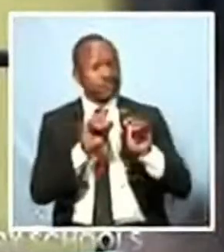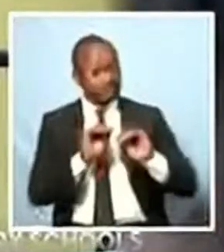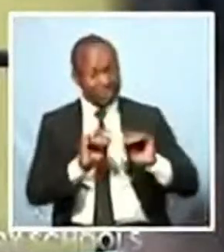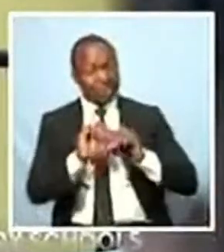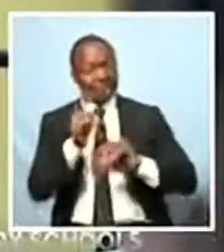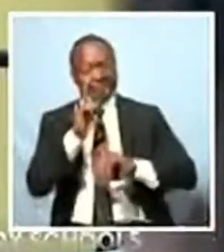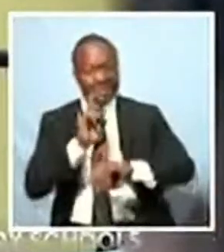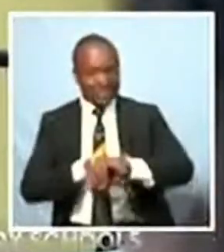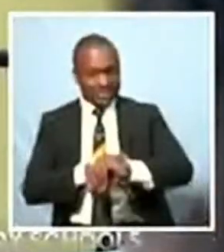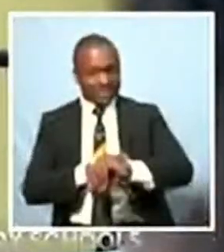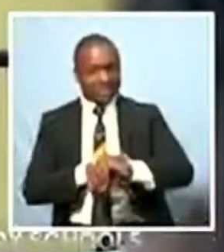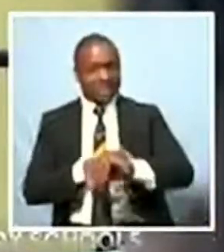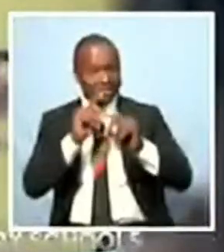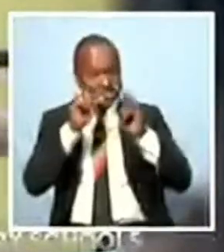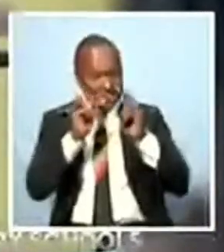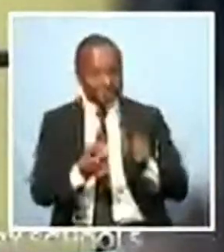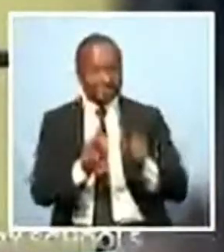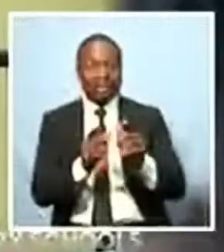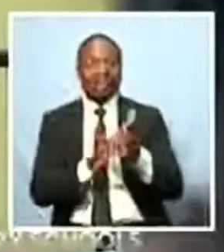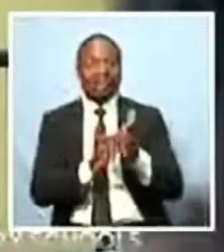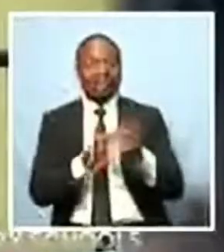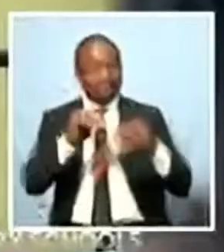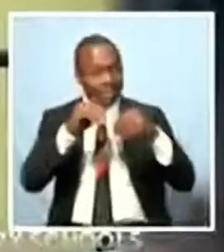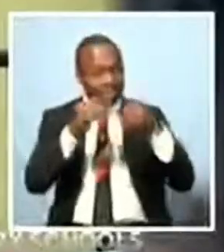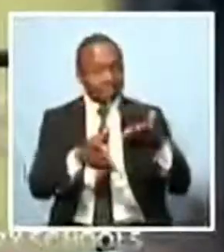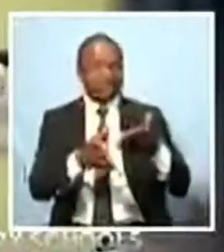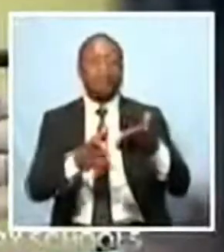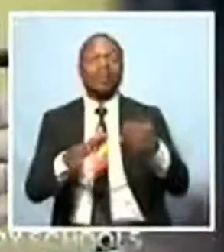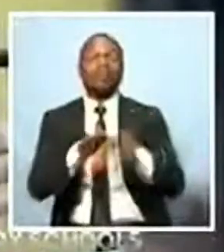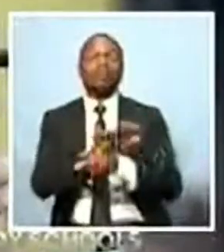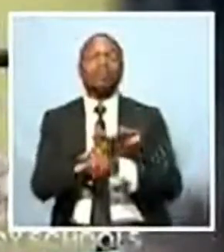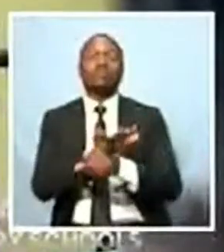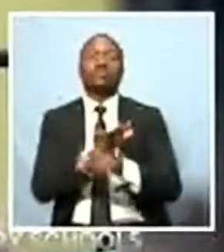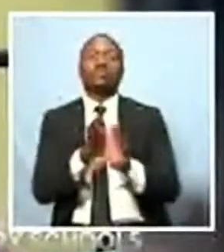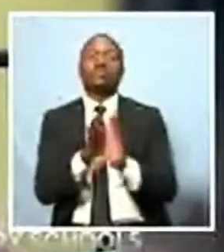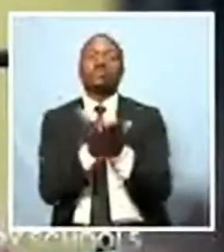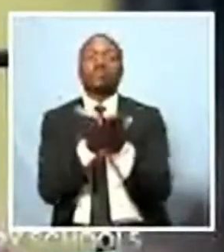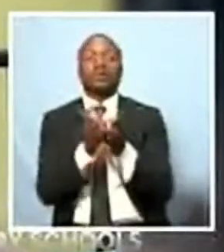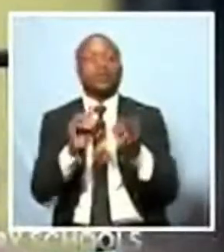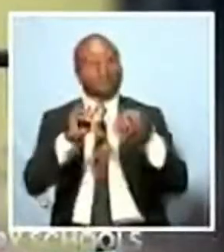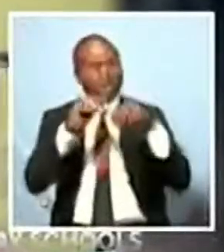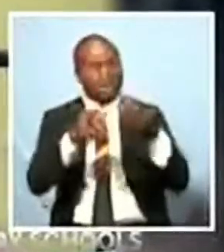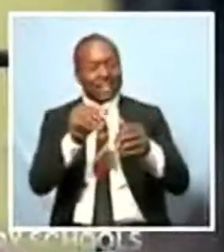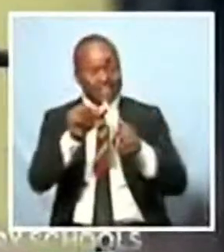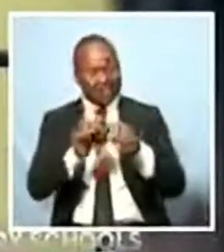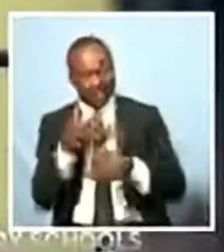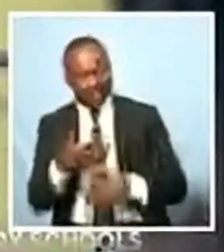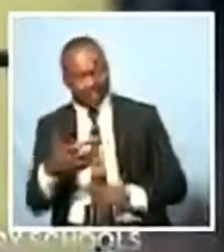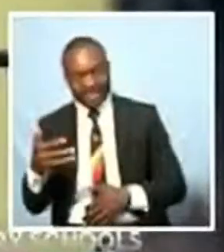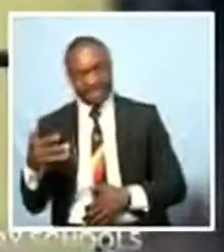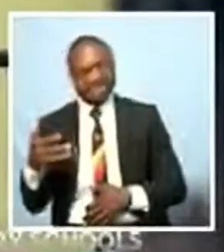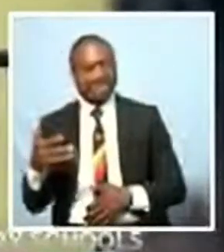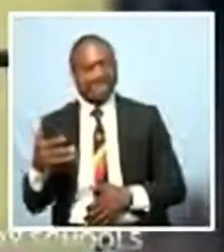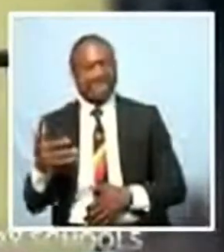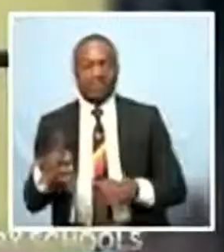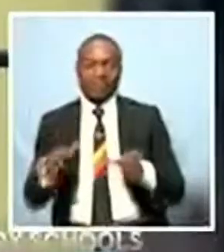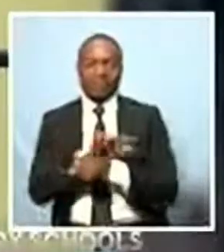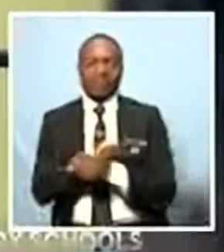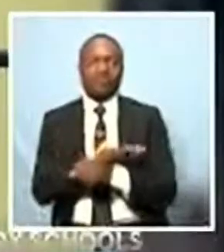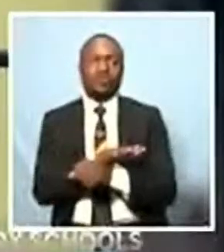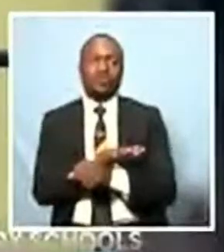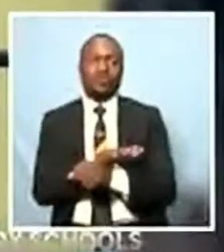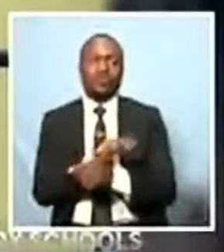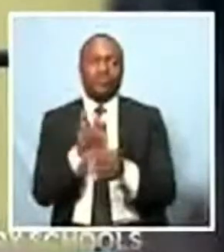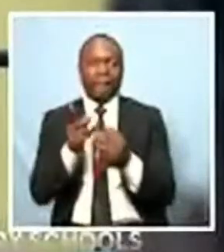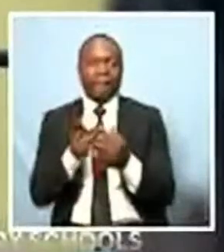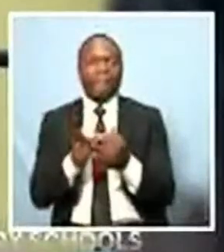you arrive at a school, they give you all the textbooks that you need to have. They give you everything, the entire package, you have it.